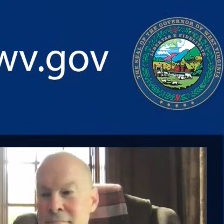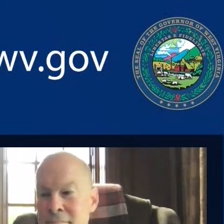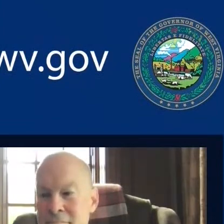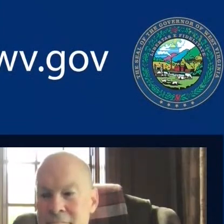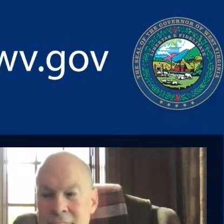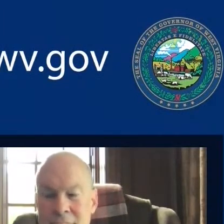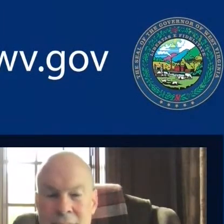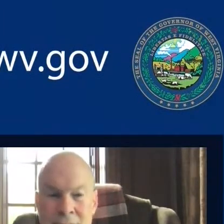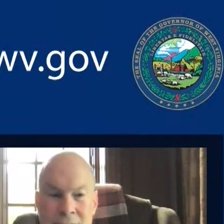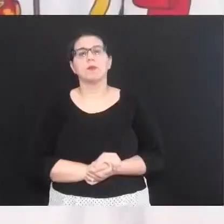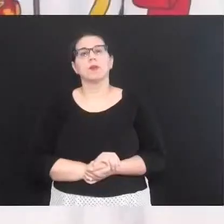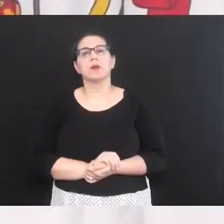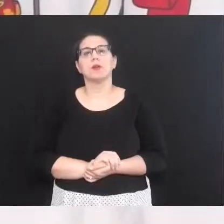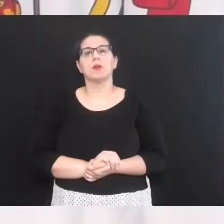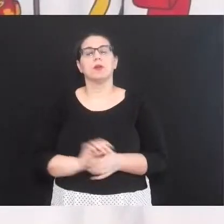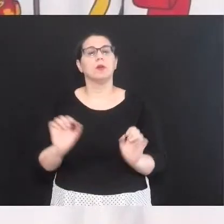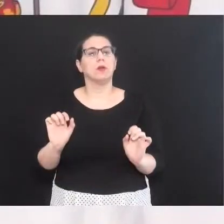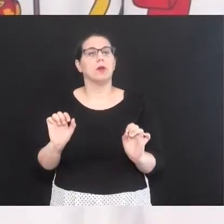Okay.